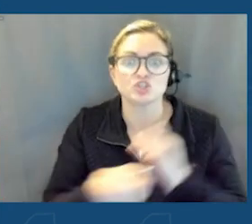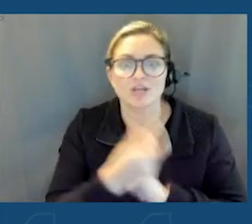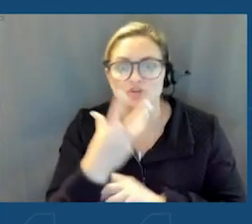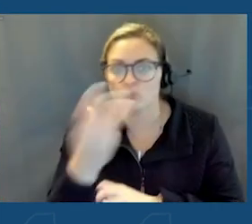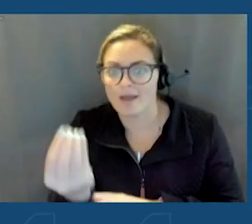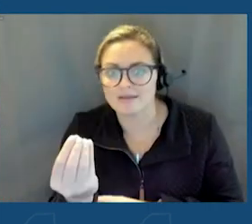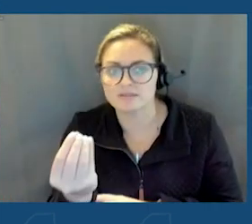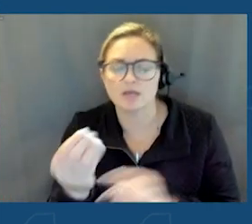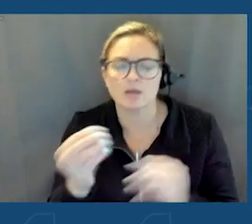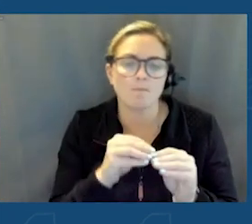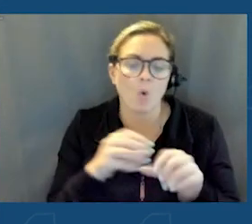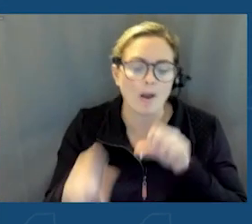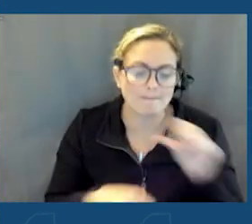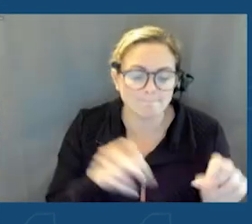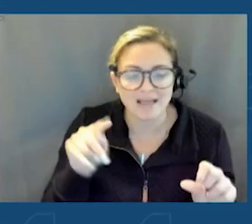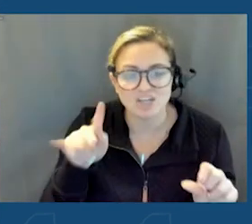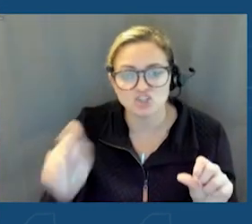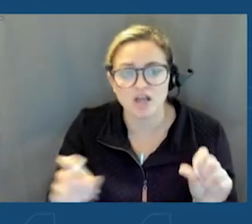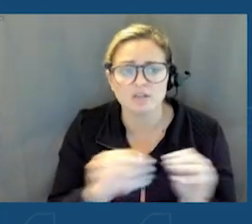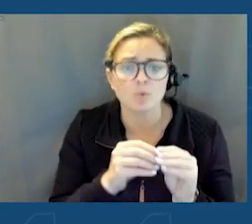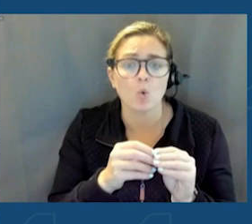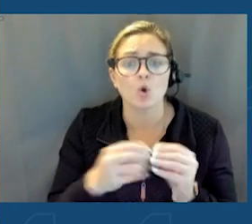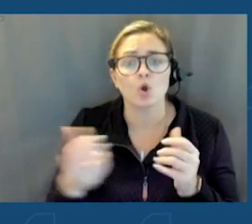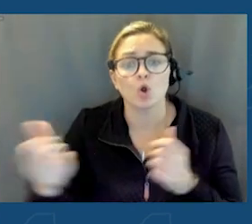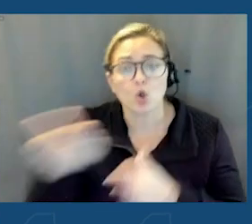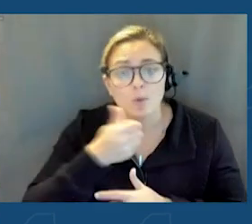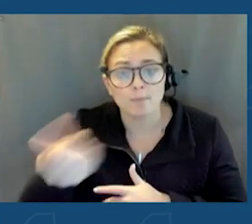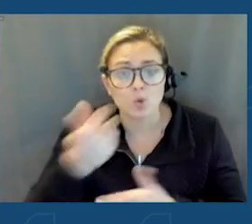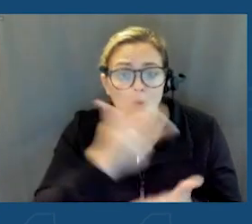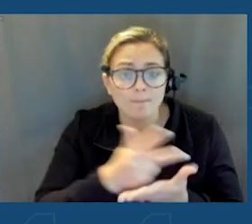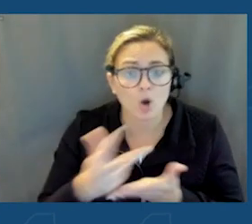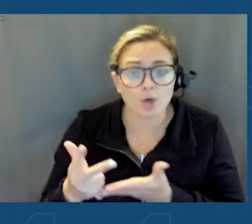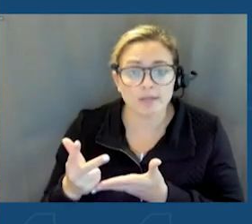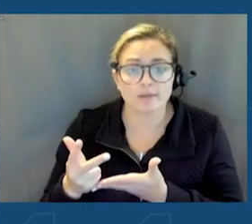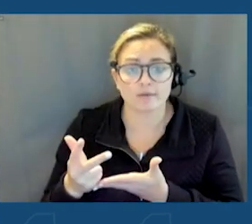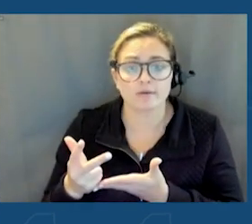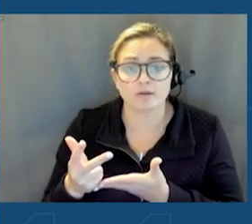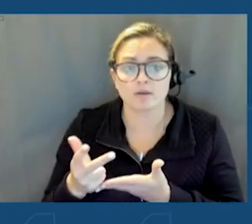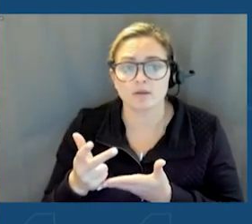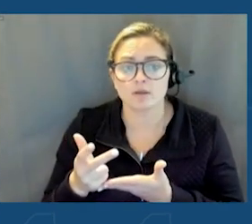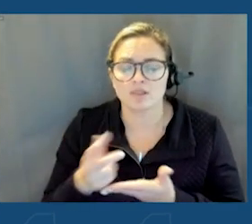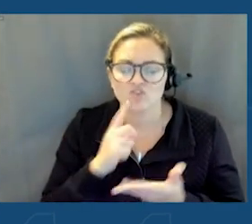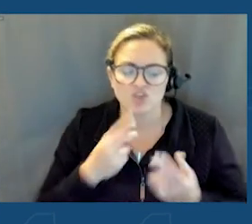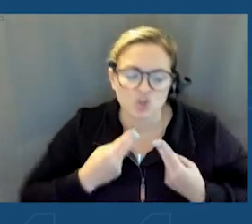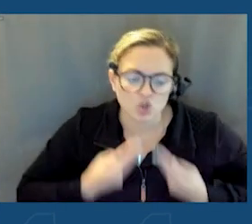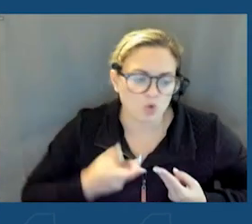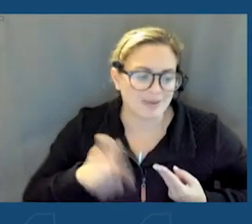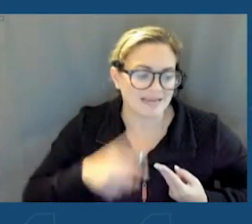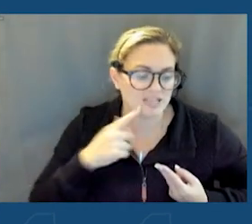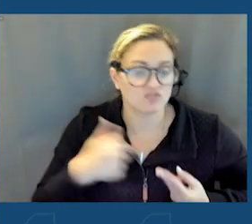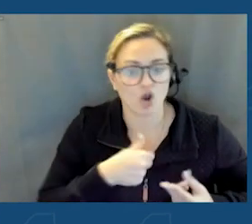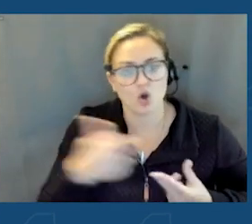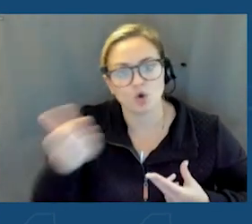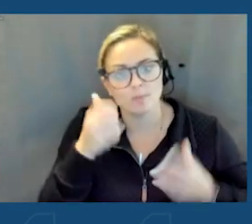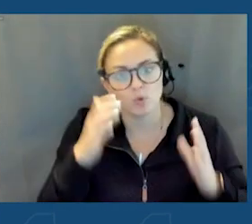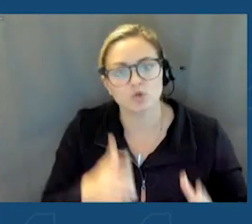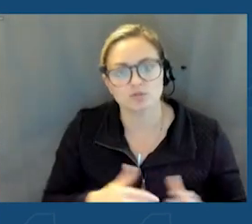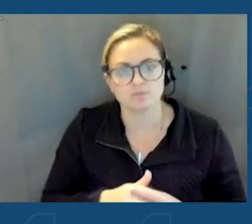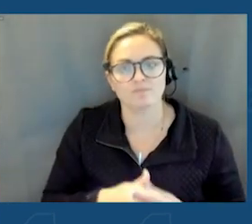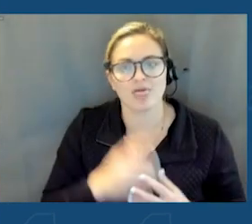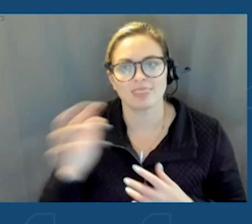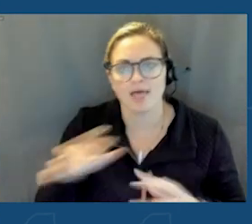bike tracks, more commuter parking, all these take into consideration the very human needs of our commuters. That's what we're responding